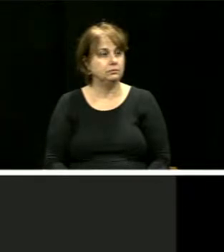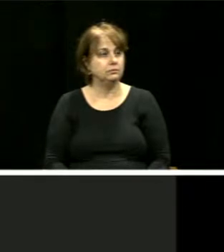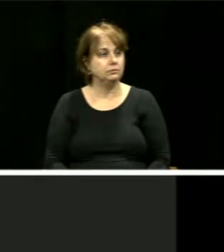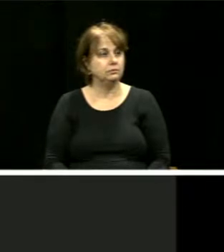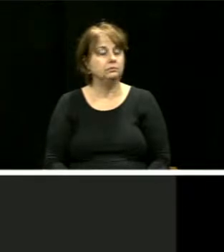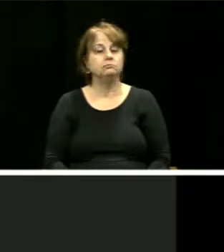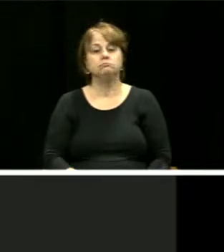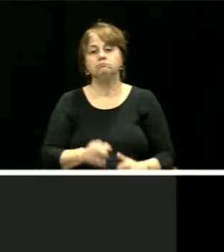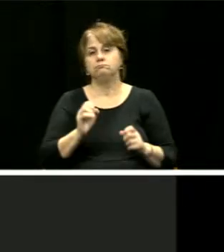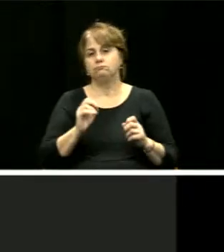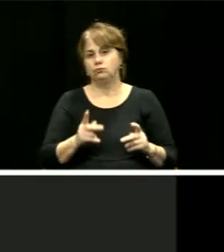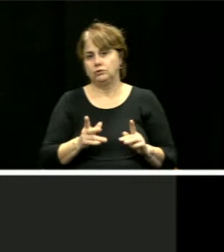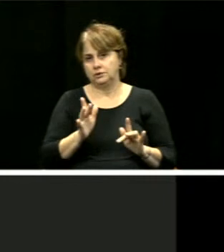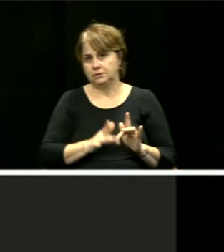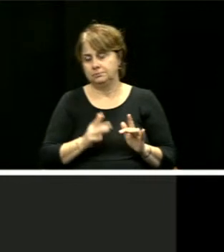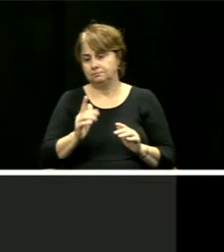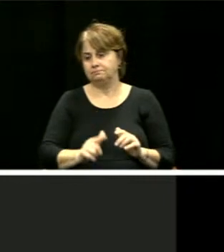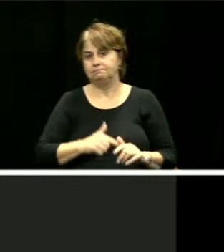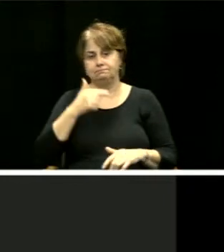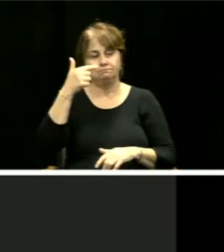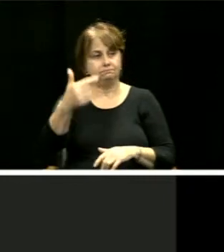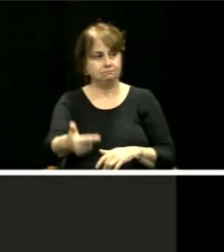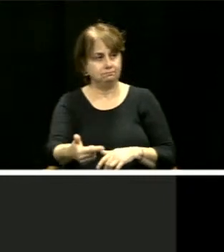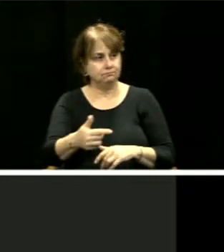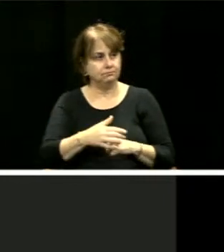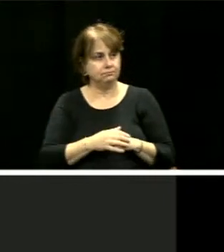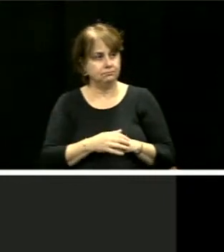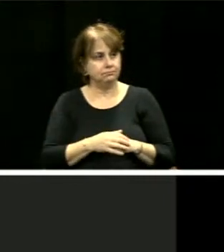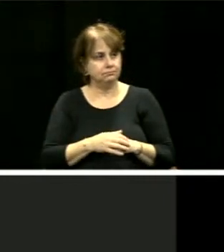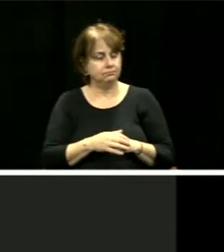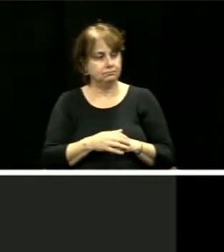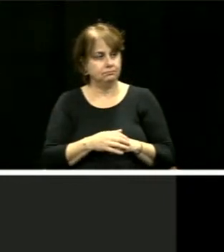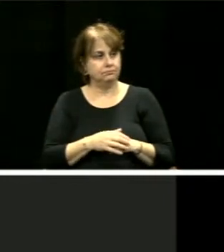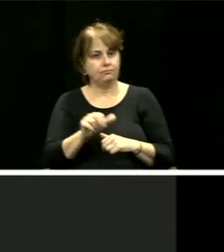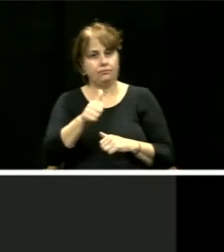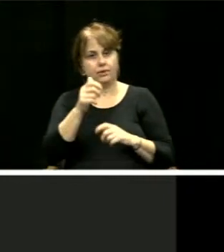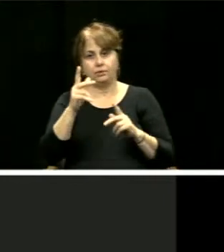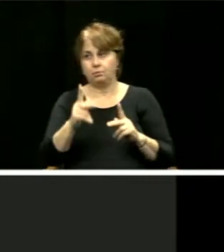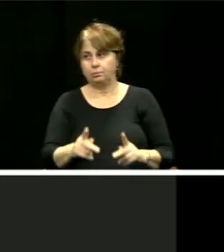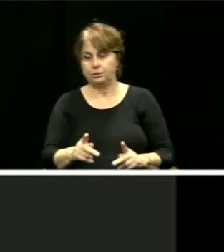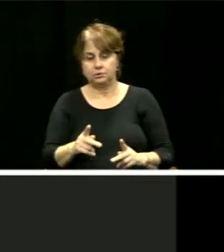Okay, moving on. I will go ahead and unmute Mr. Gleason.